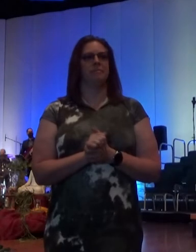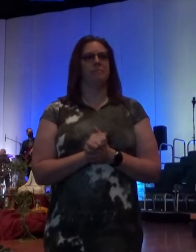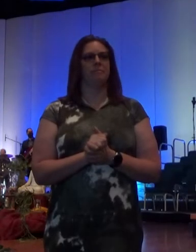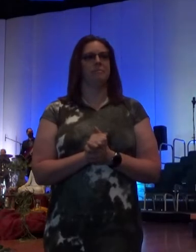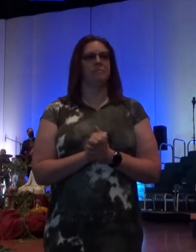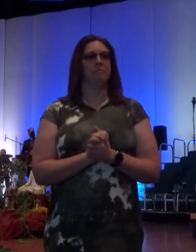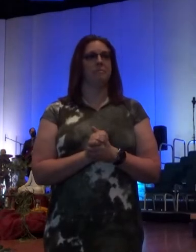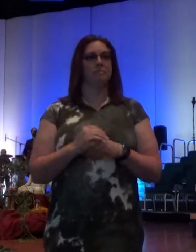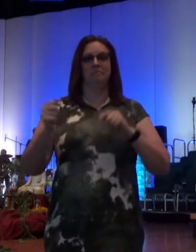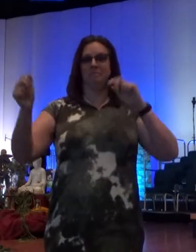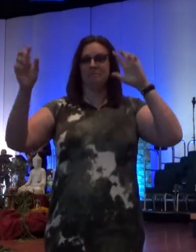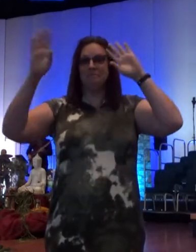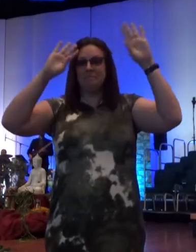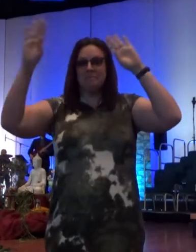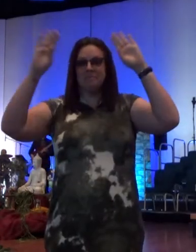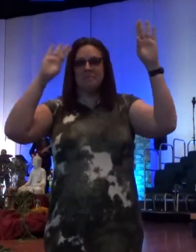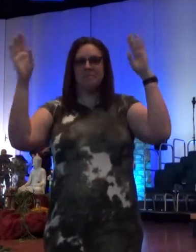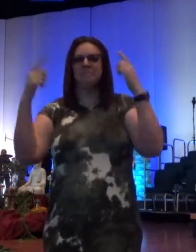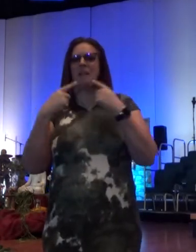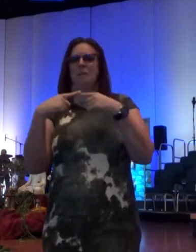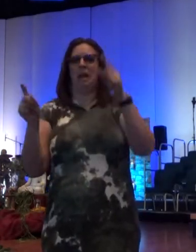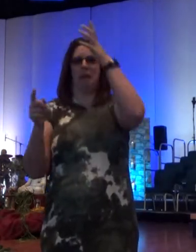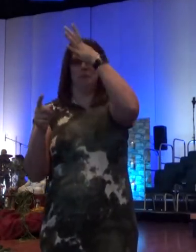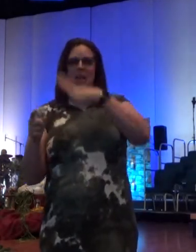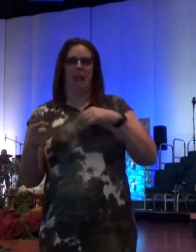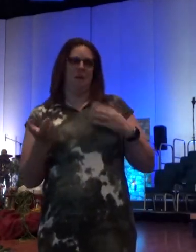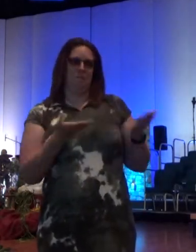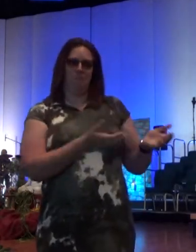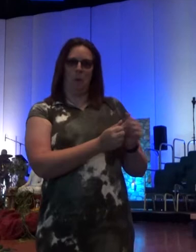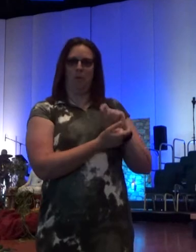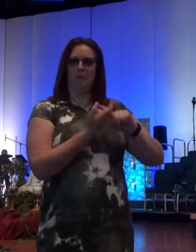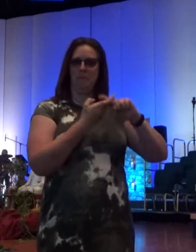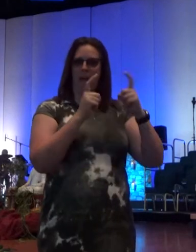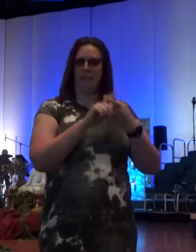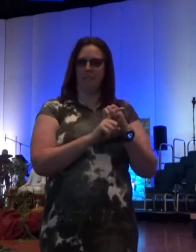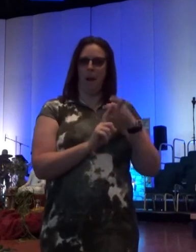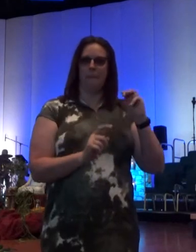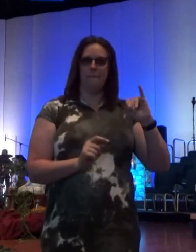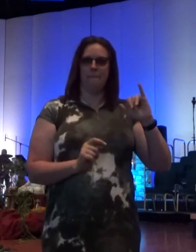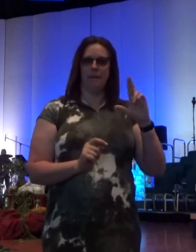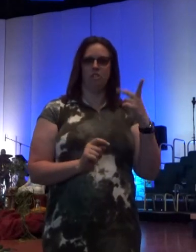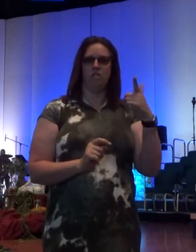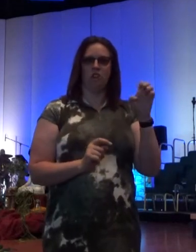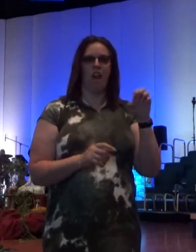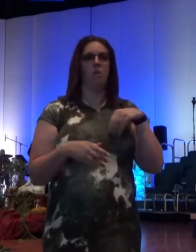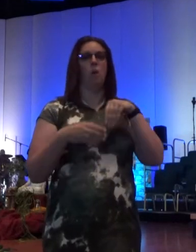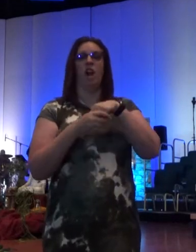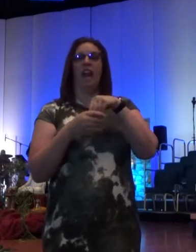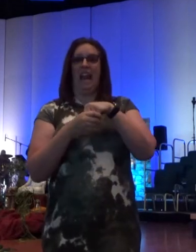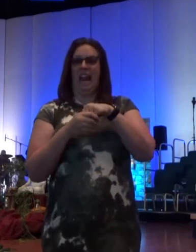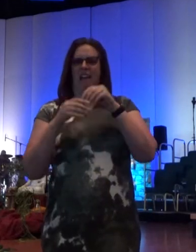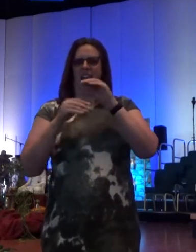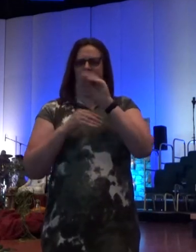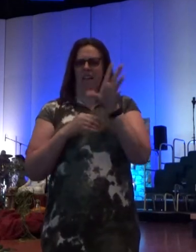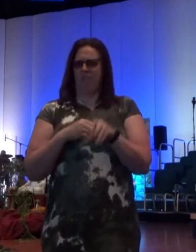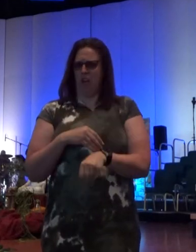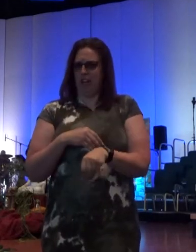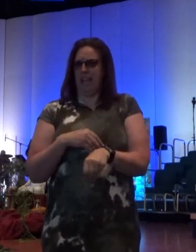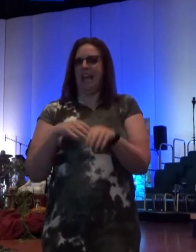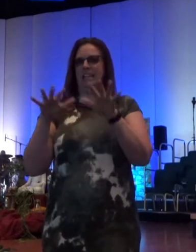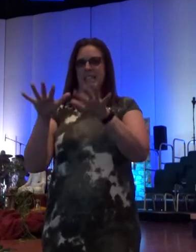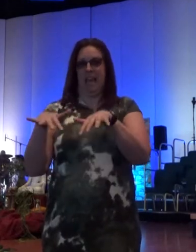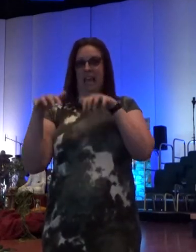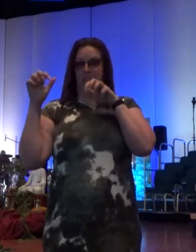Hey, it's the announcement guy. I'm with my good friend Dr. Michelle here. We're in the African Down Wildlife Sanctuary. Big event coming up here. Graduation for